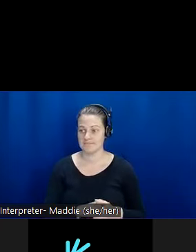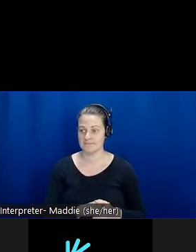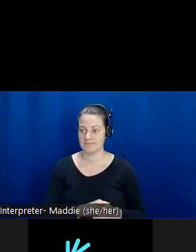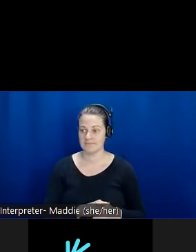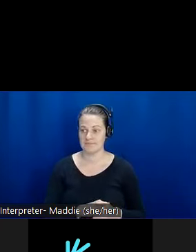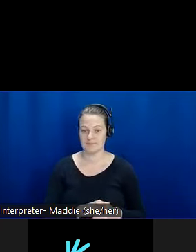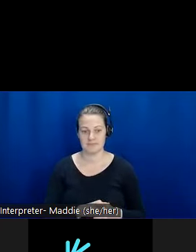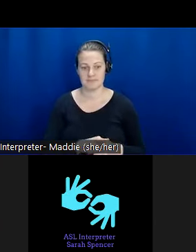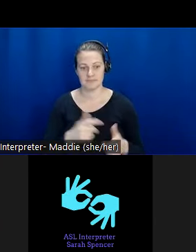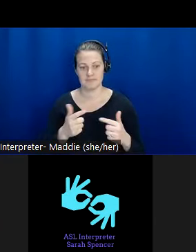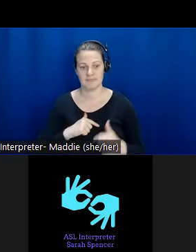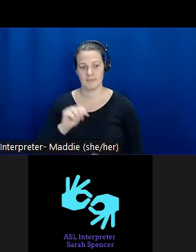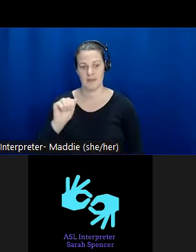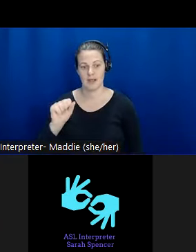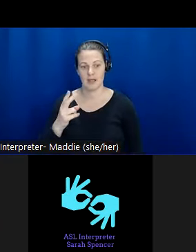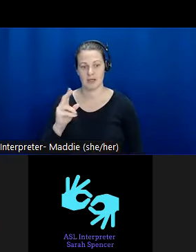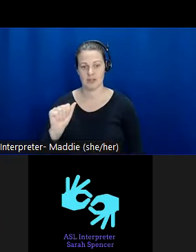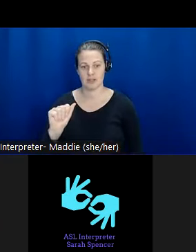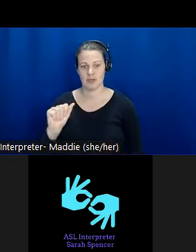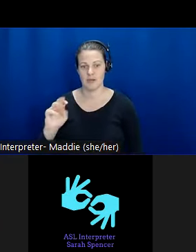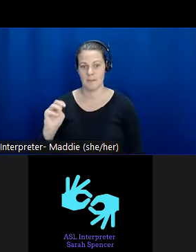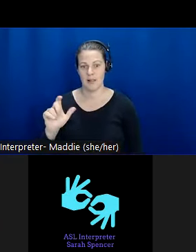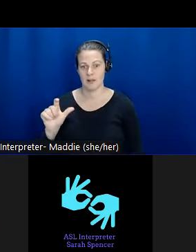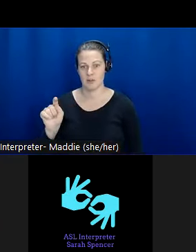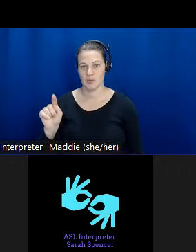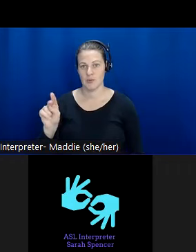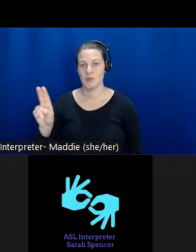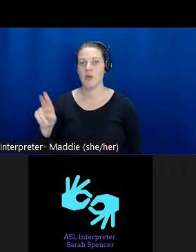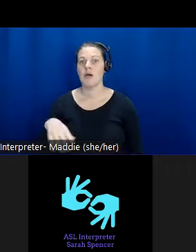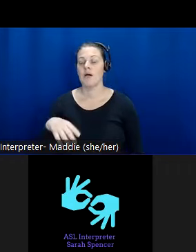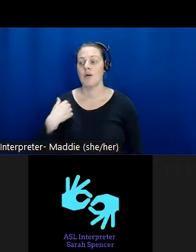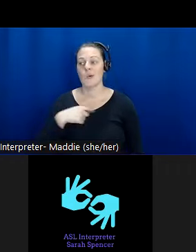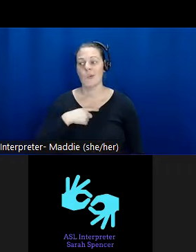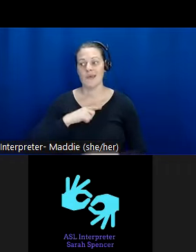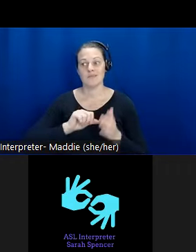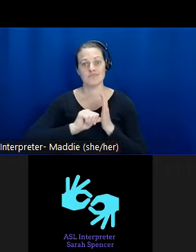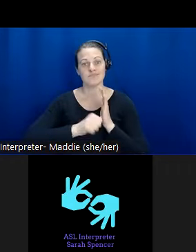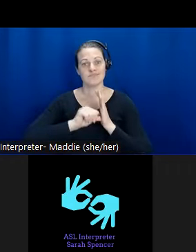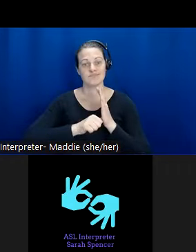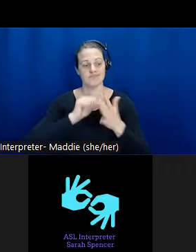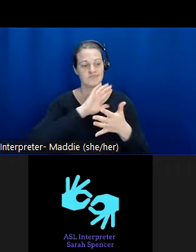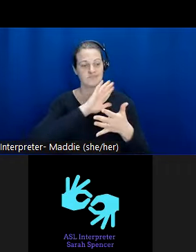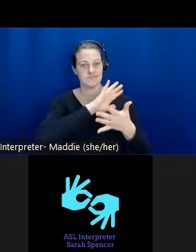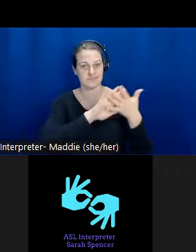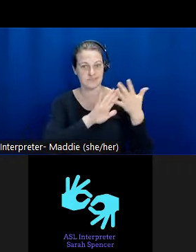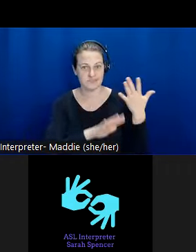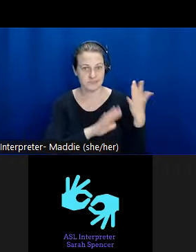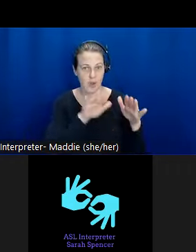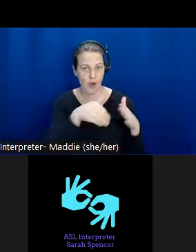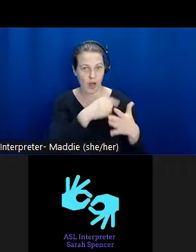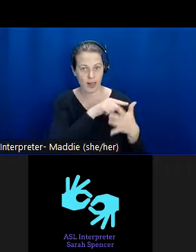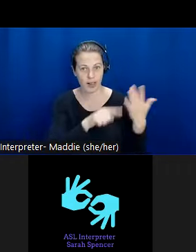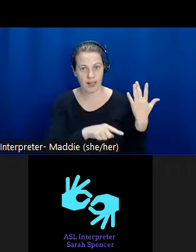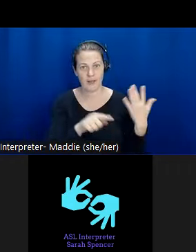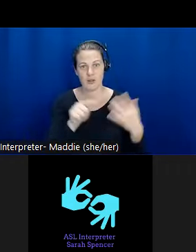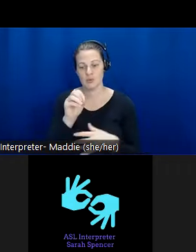Yeah, and we highlight all of these things as examples for tools and resources,